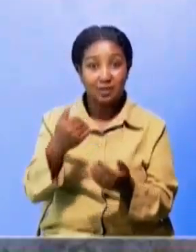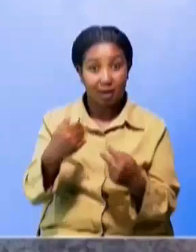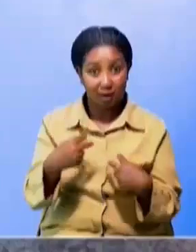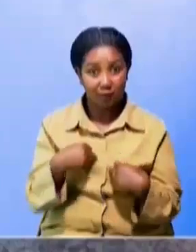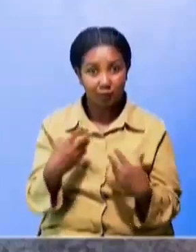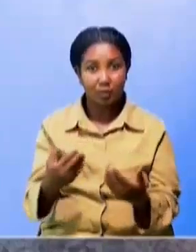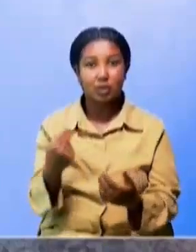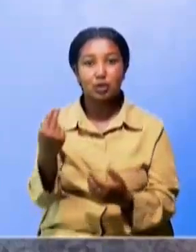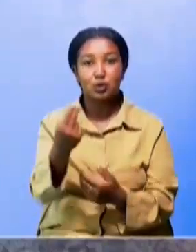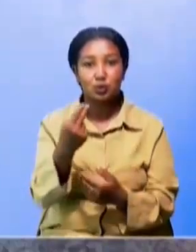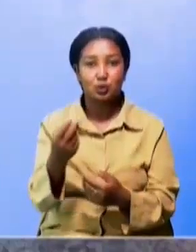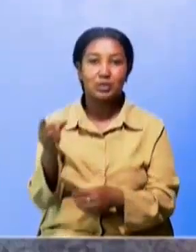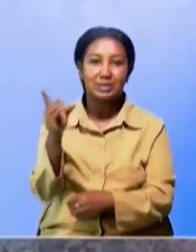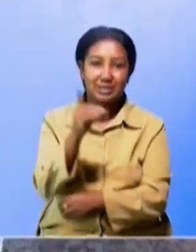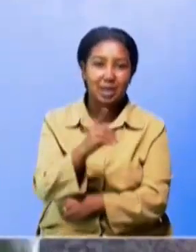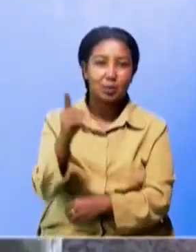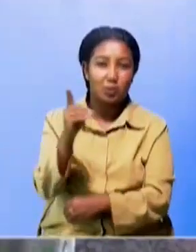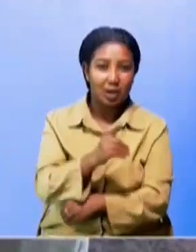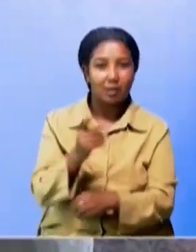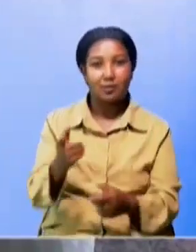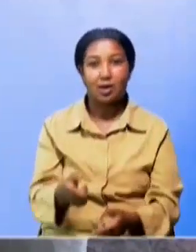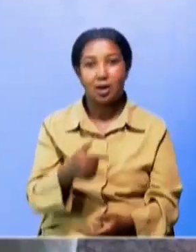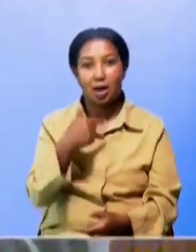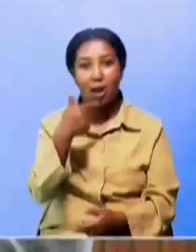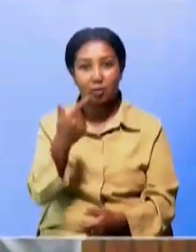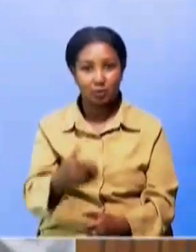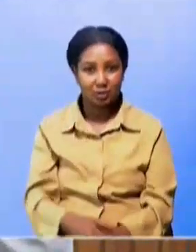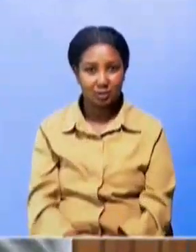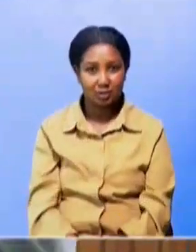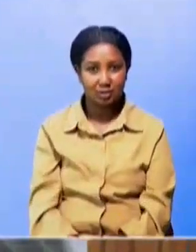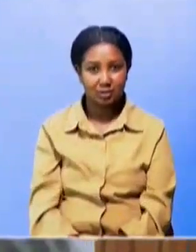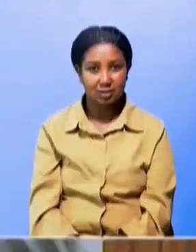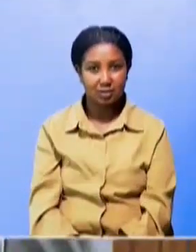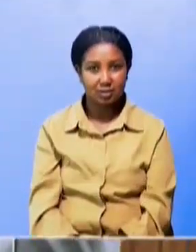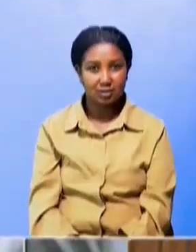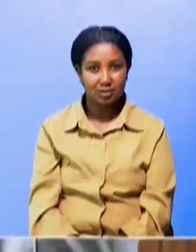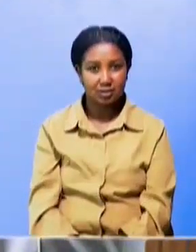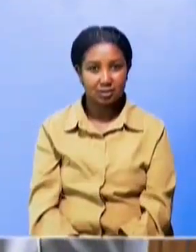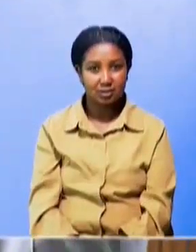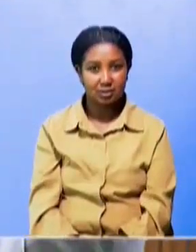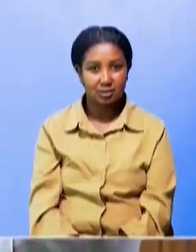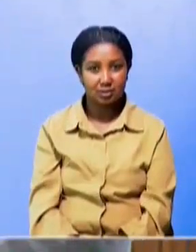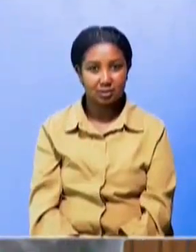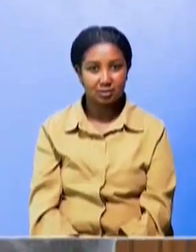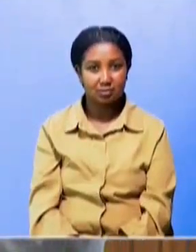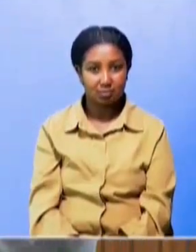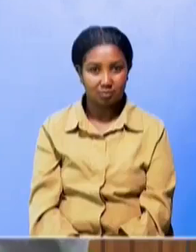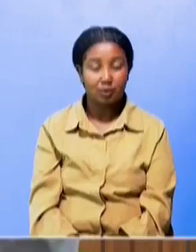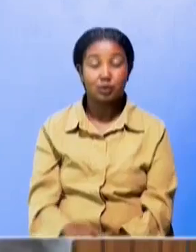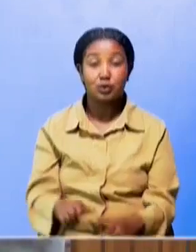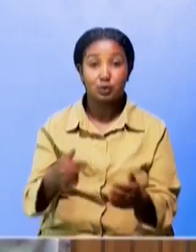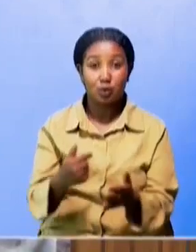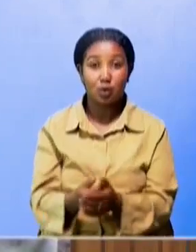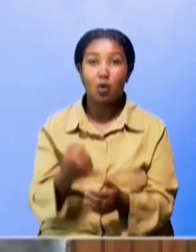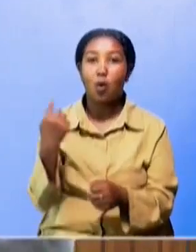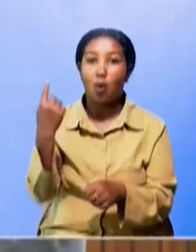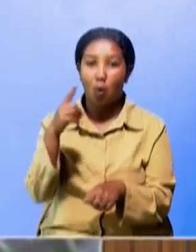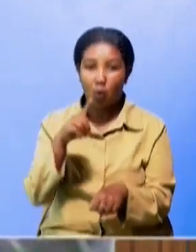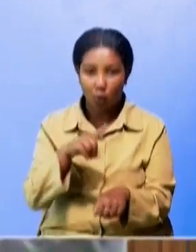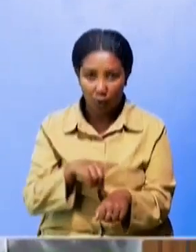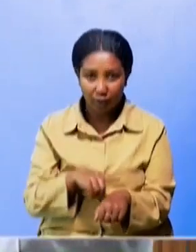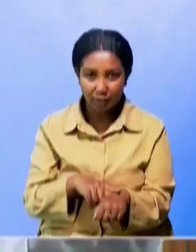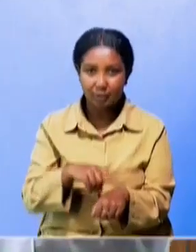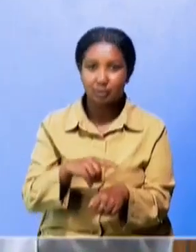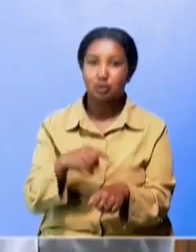be used in our today language contexts. In all changes, I mean that's right. So always,